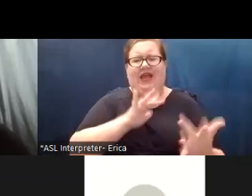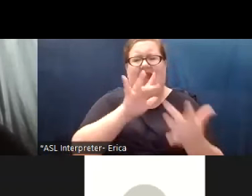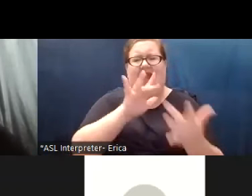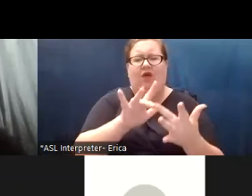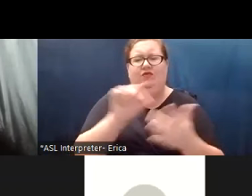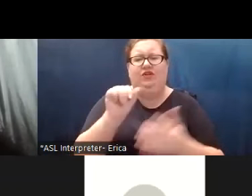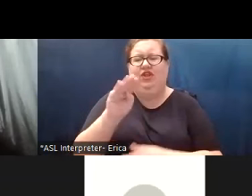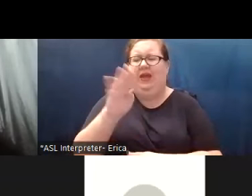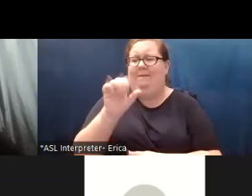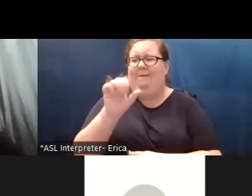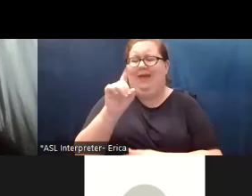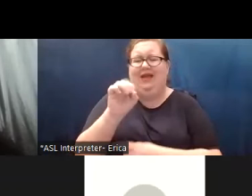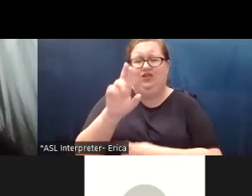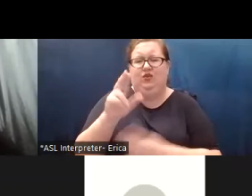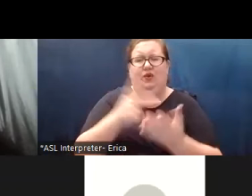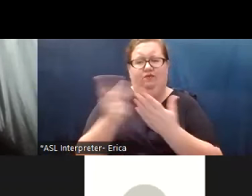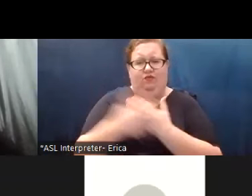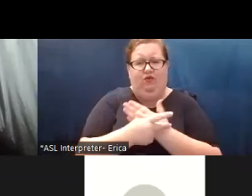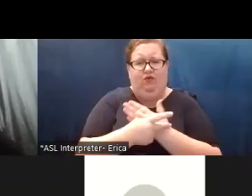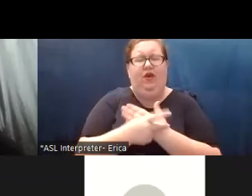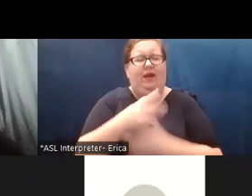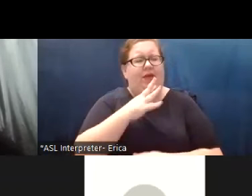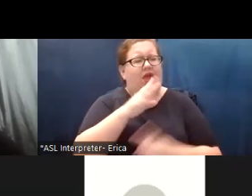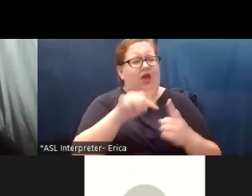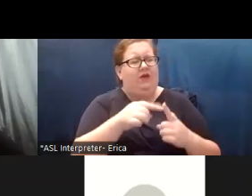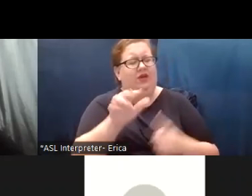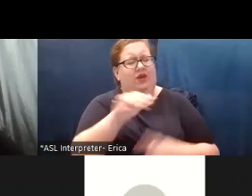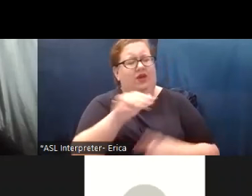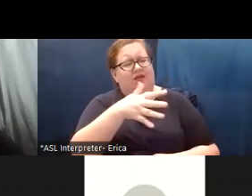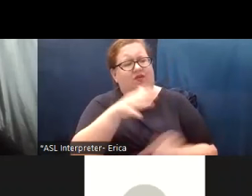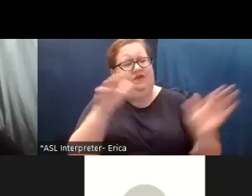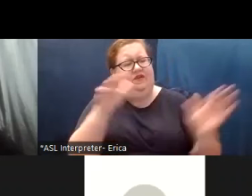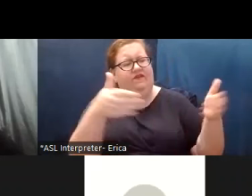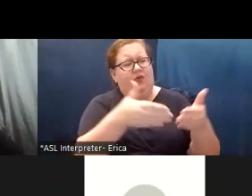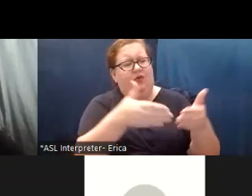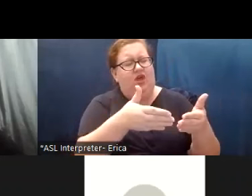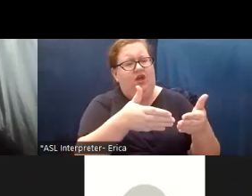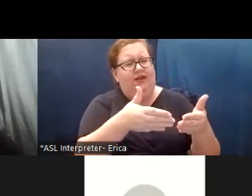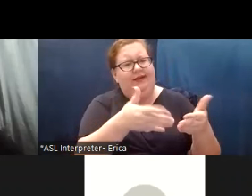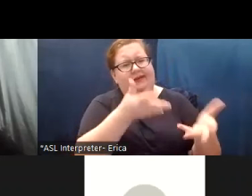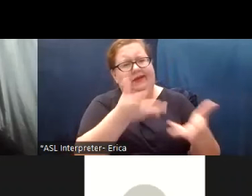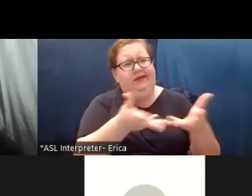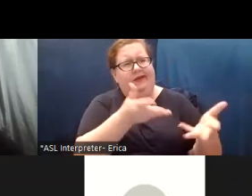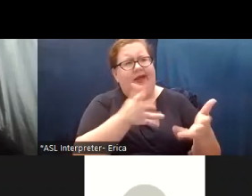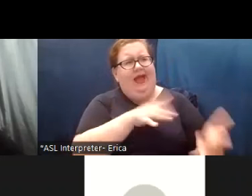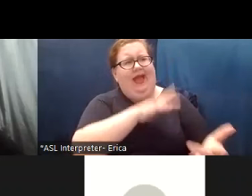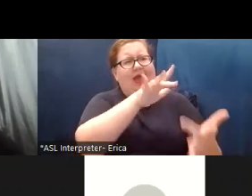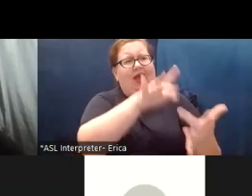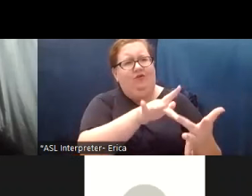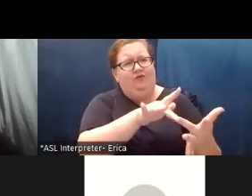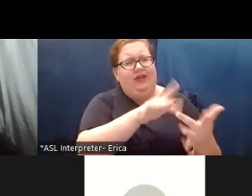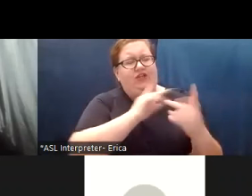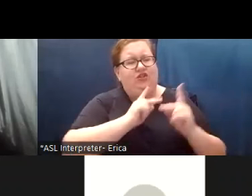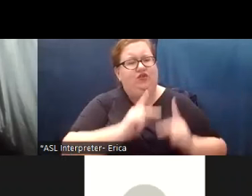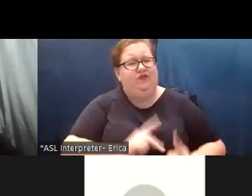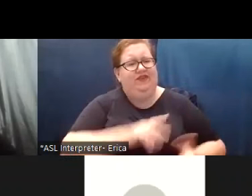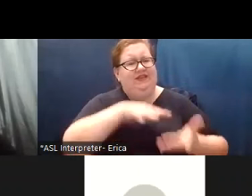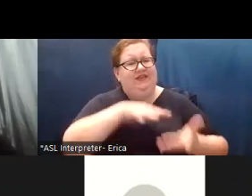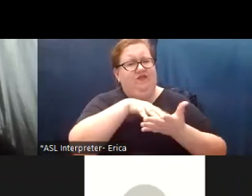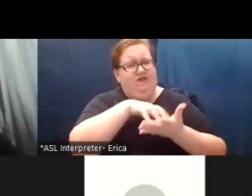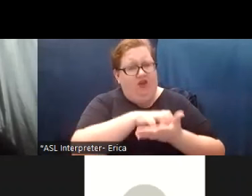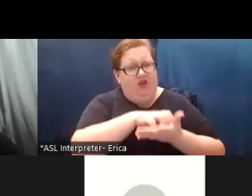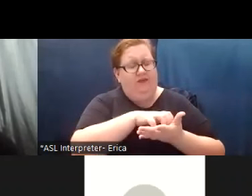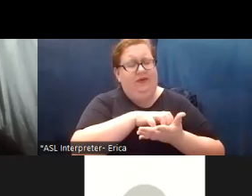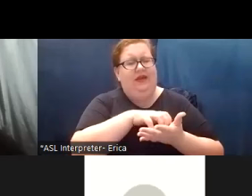program. I think we've talked about it sort of like focus on sort of outreach to specifically vulnerable and at-risk